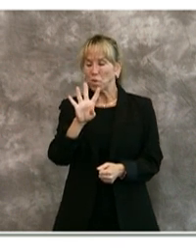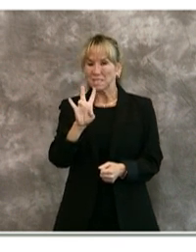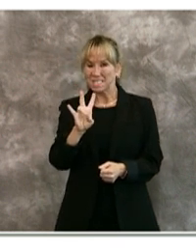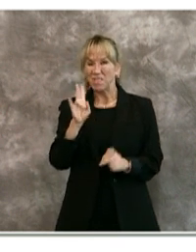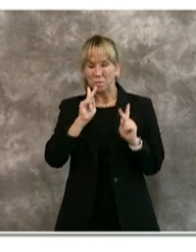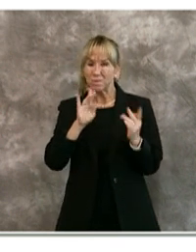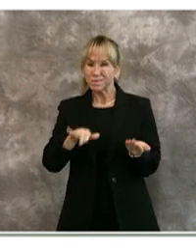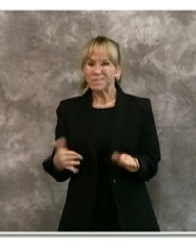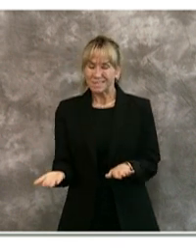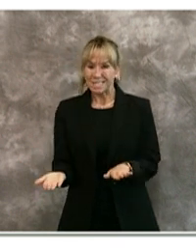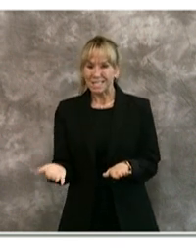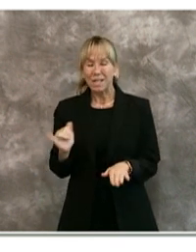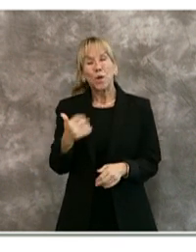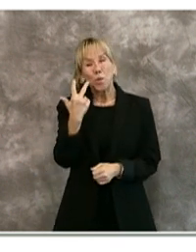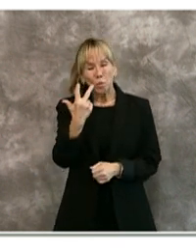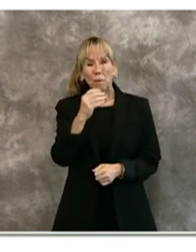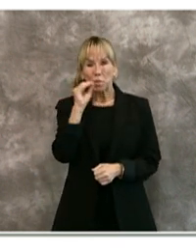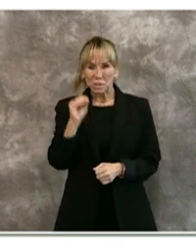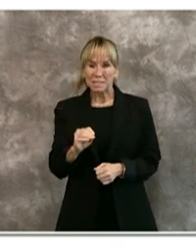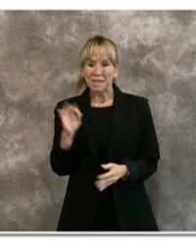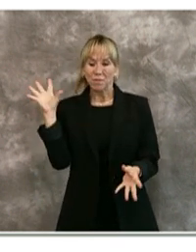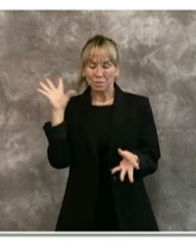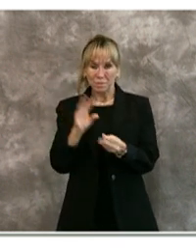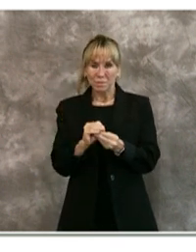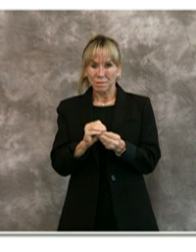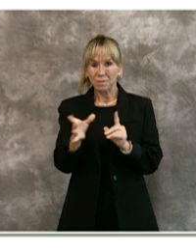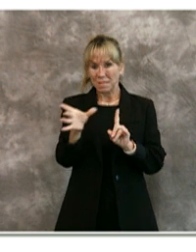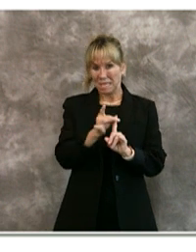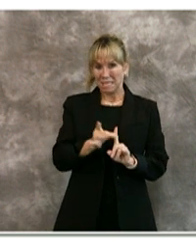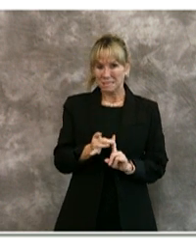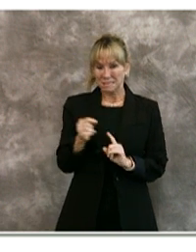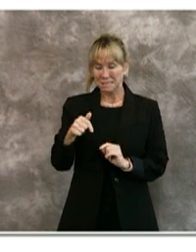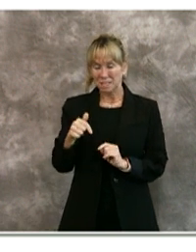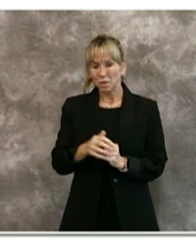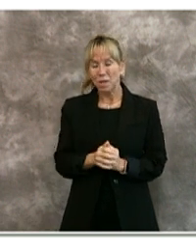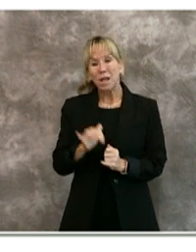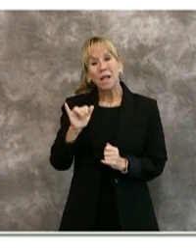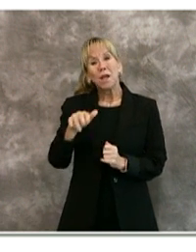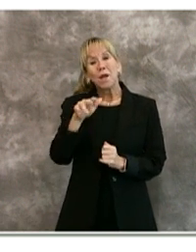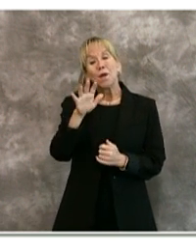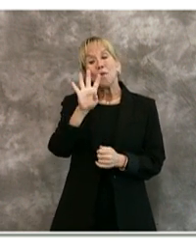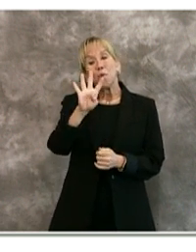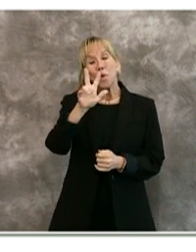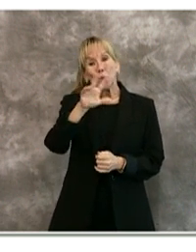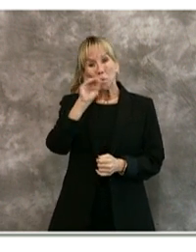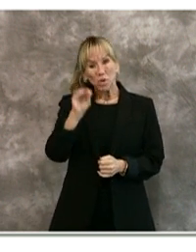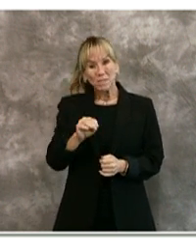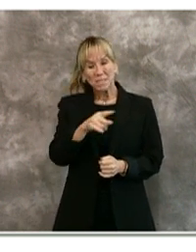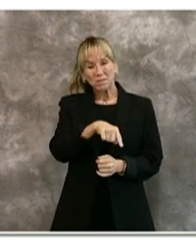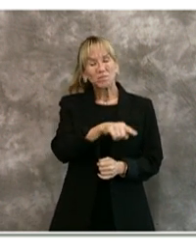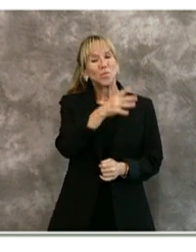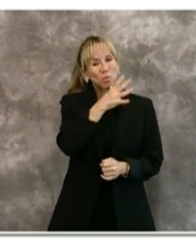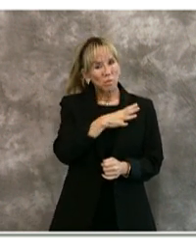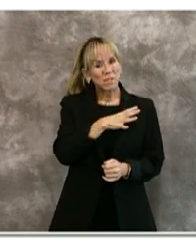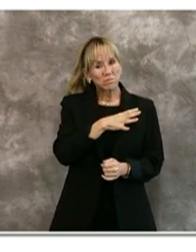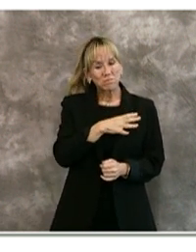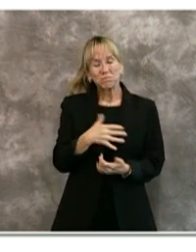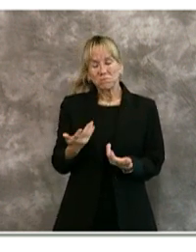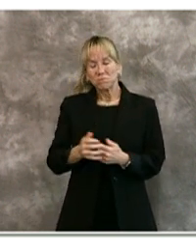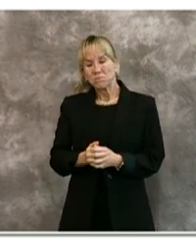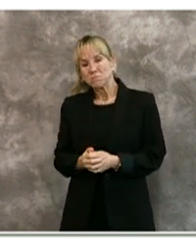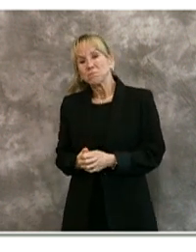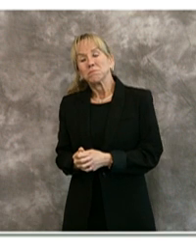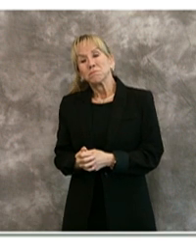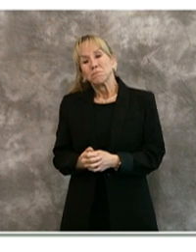347 deaths, which represents 3% of the total number of cases. Of this number, 43% are female, 57%